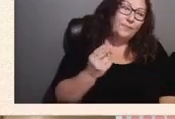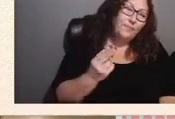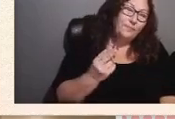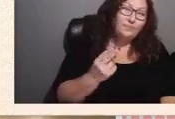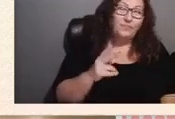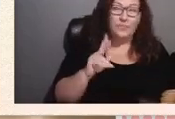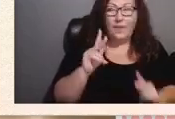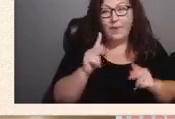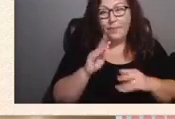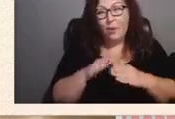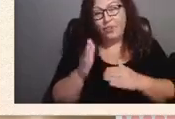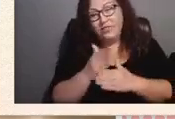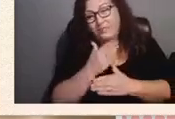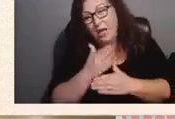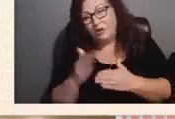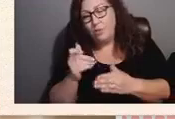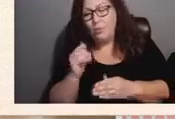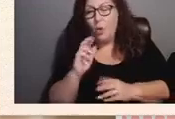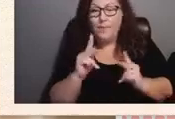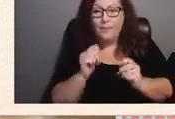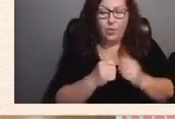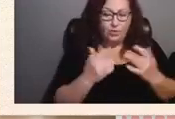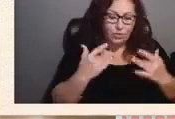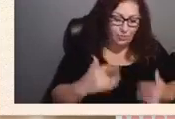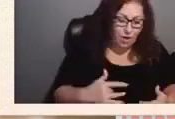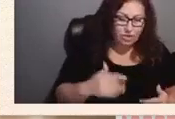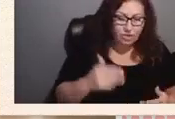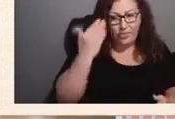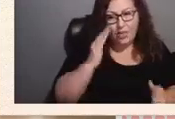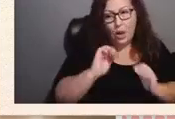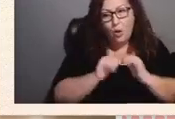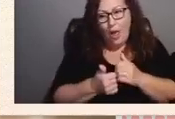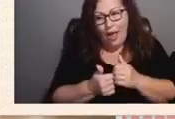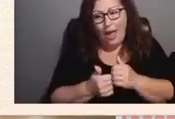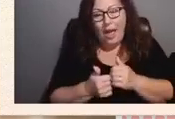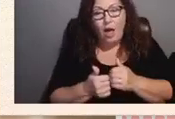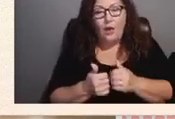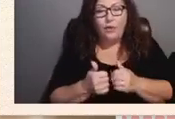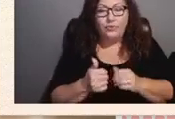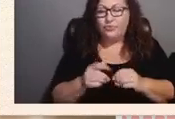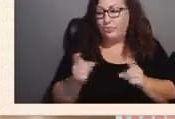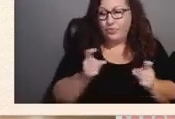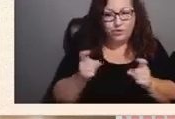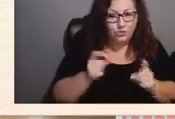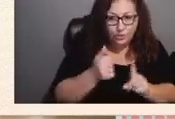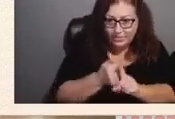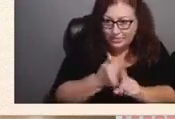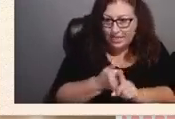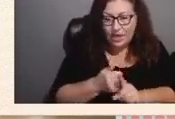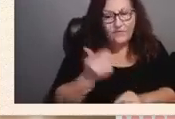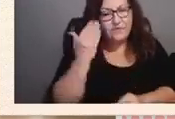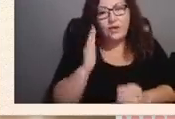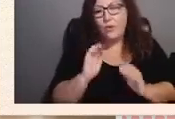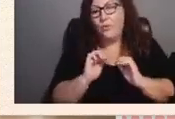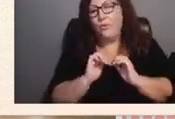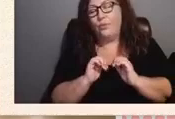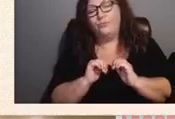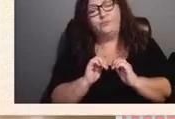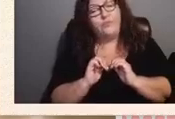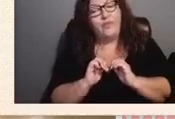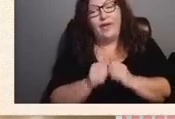people with depression, they don't know disorders, they don't know how to control themselves. They don't know how